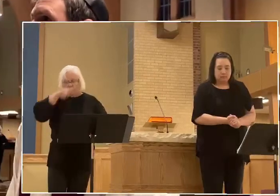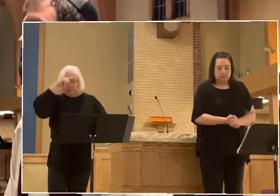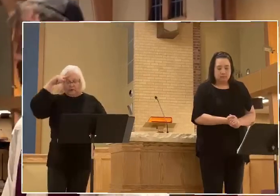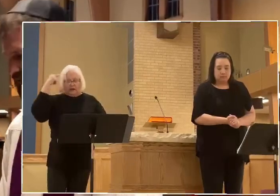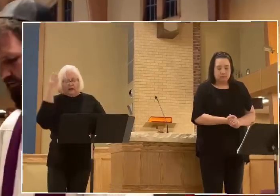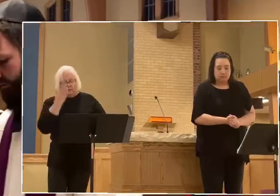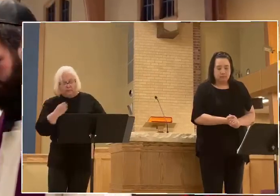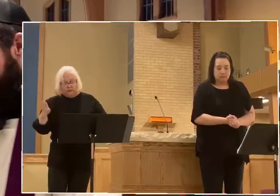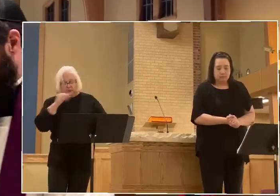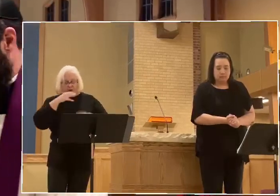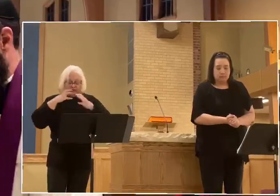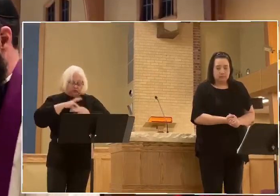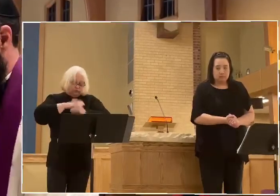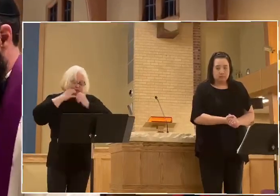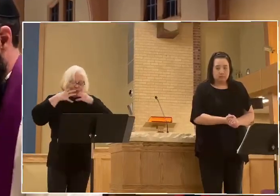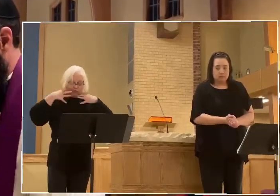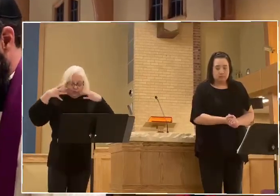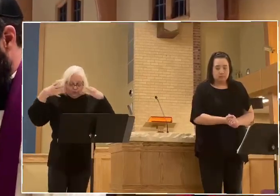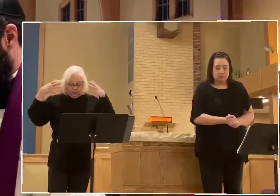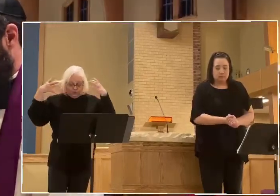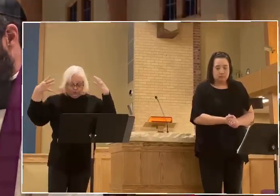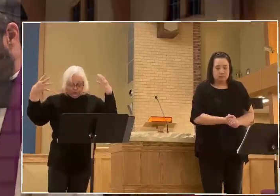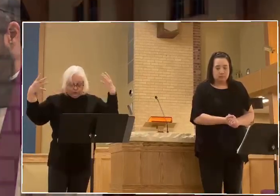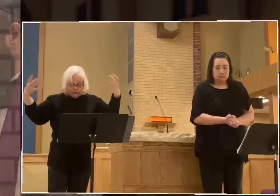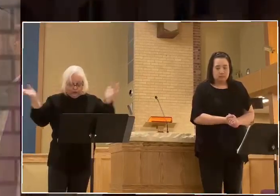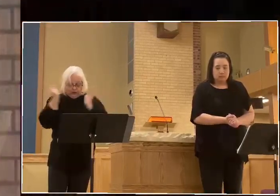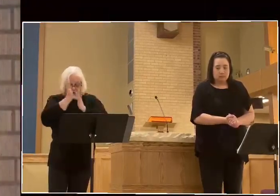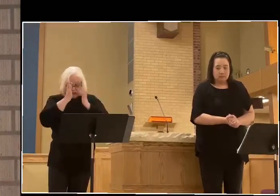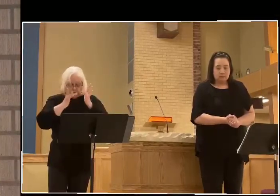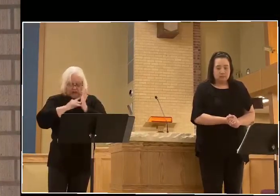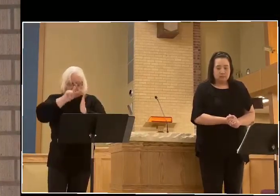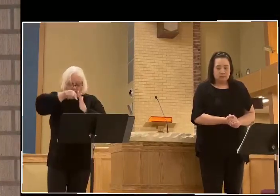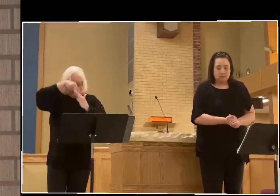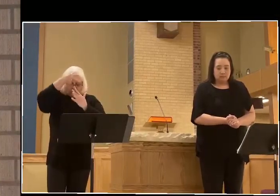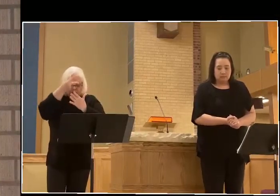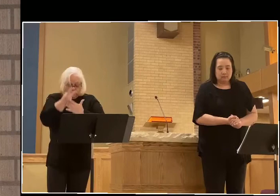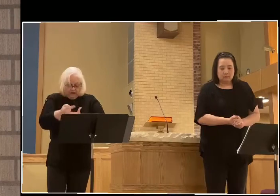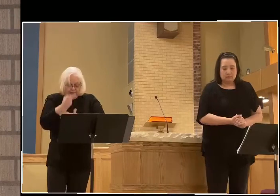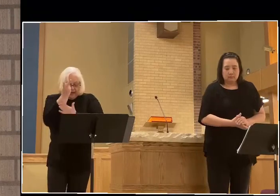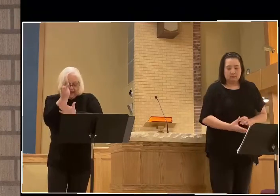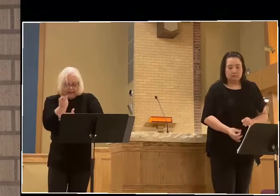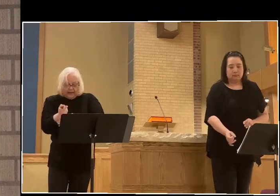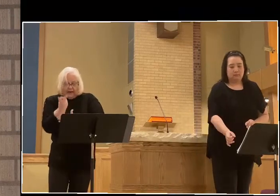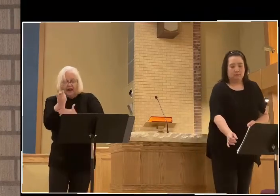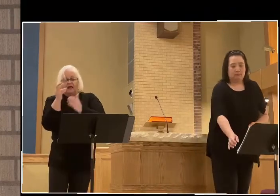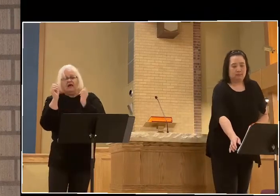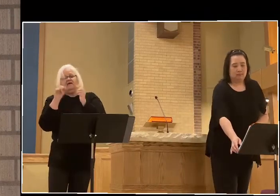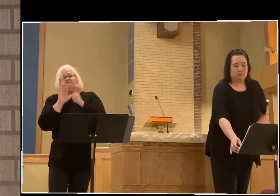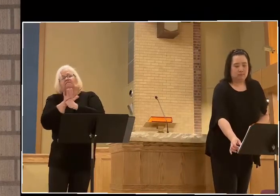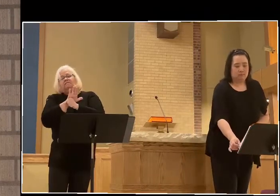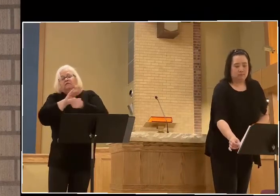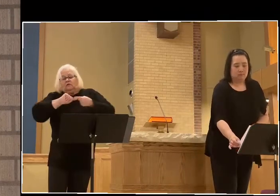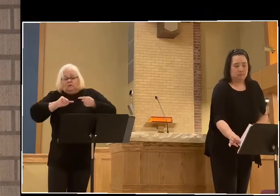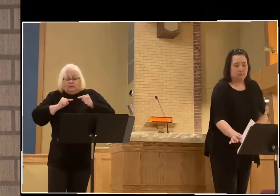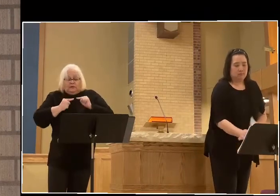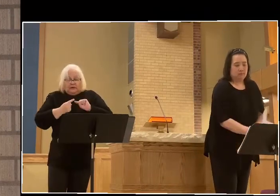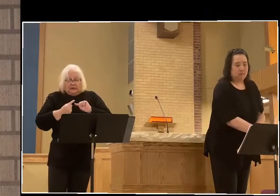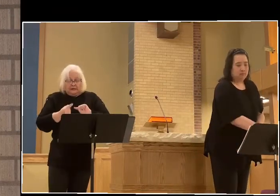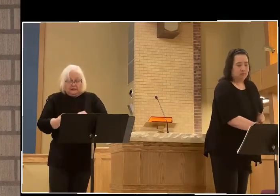and swollen, Jesus stripped and lay in